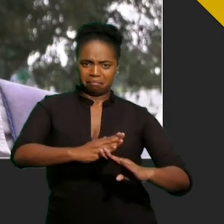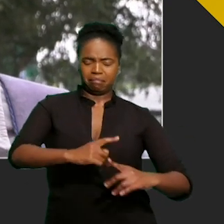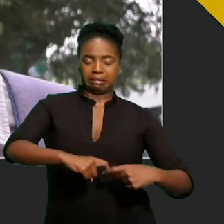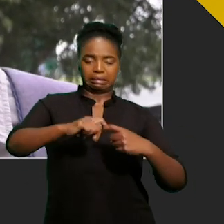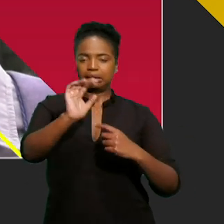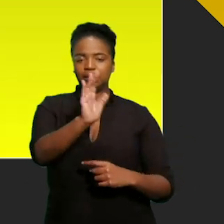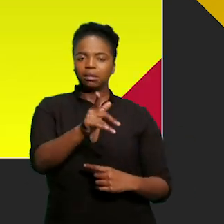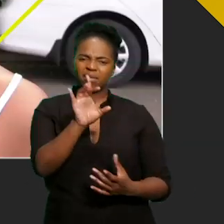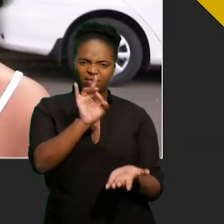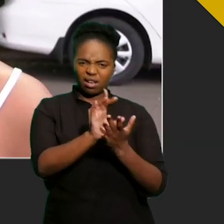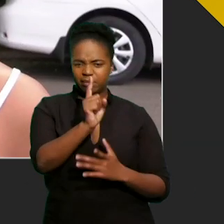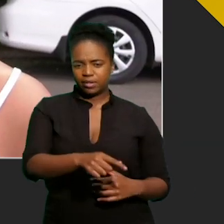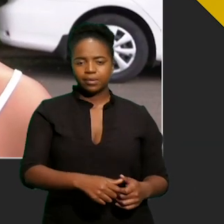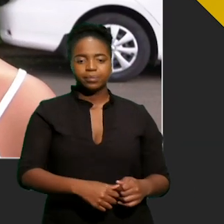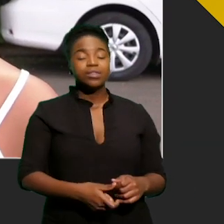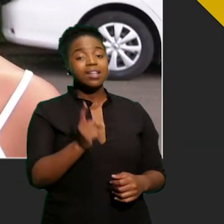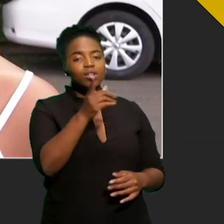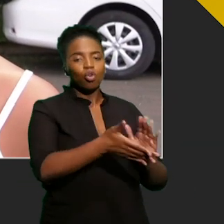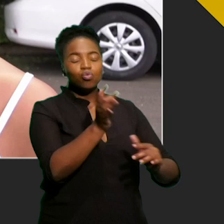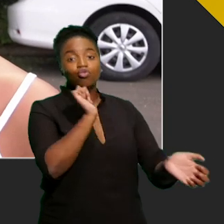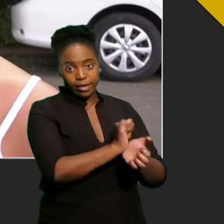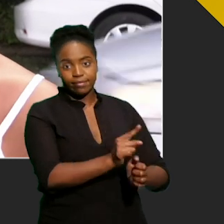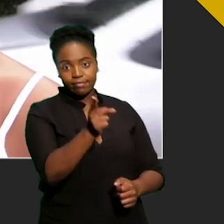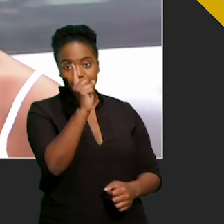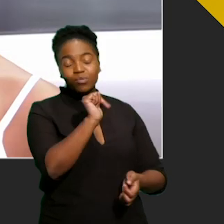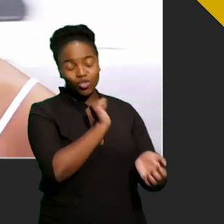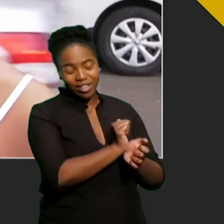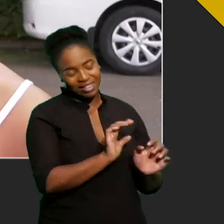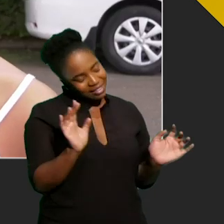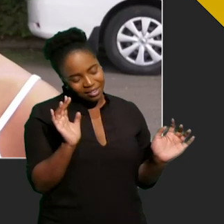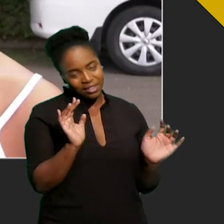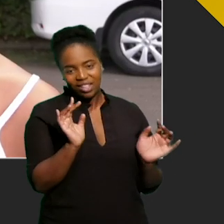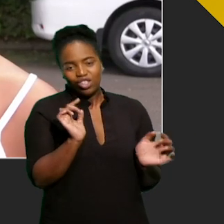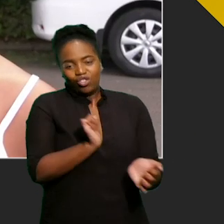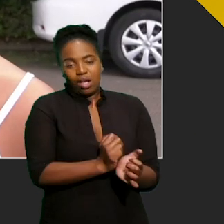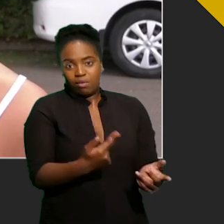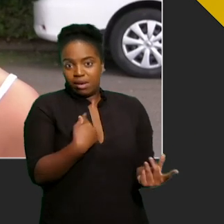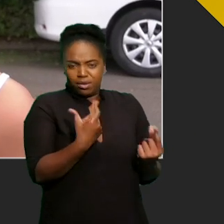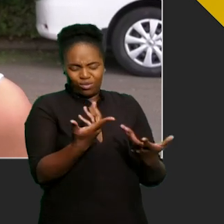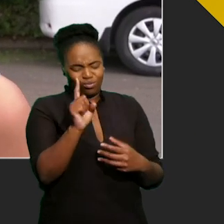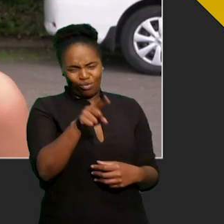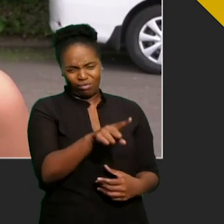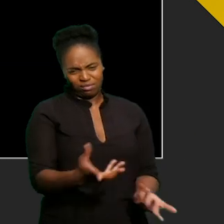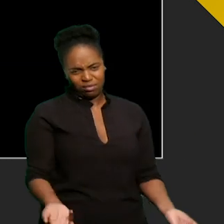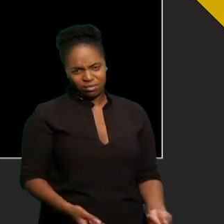a bit too extreme, but fired. They should go to jail. They should be jailed. Like, this, what they do is not